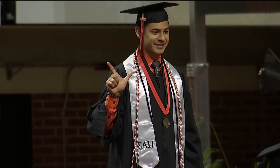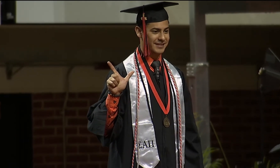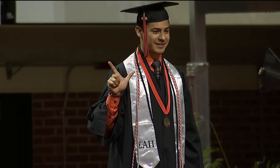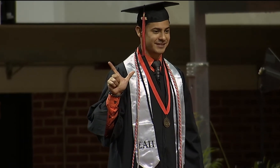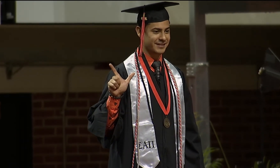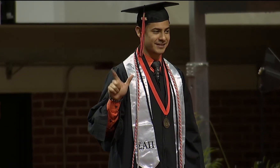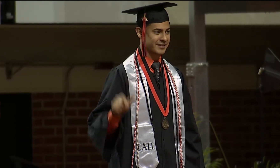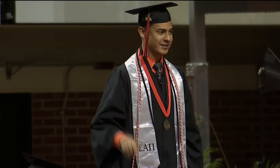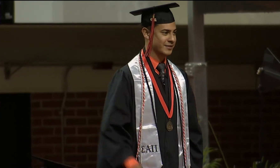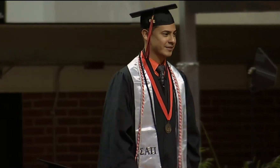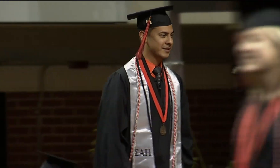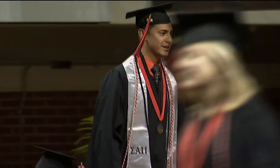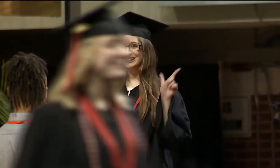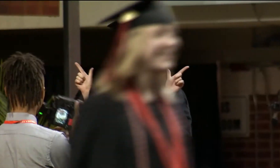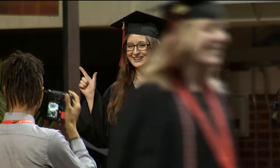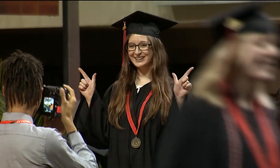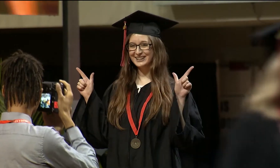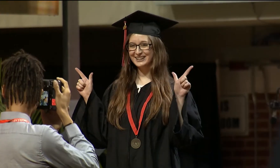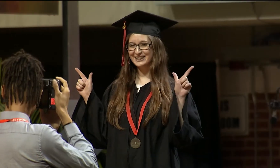Stephen William Lozano.